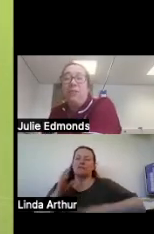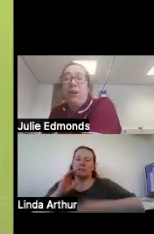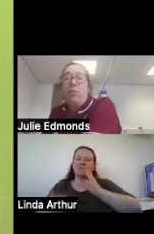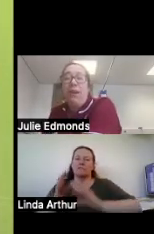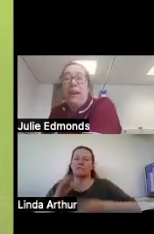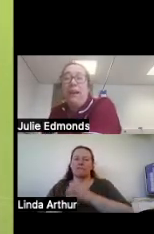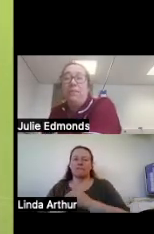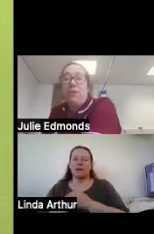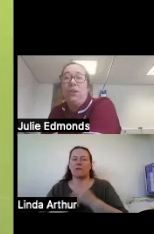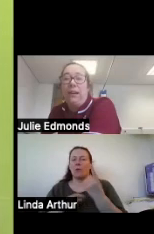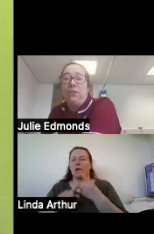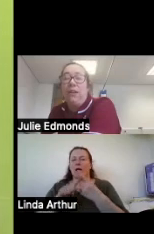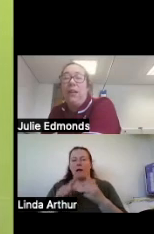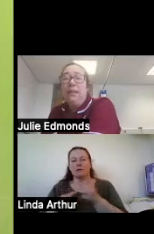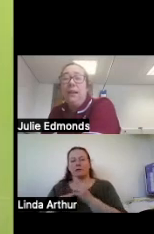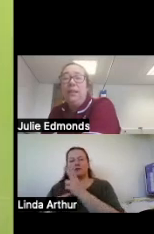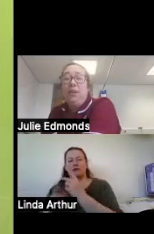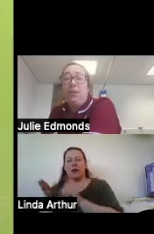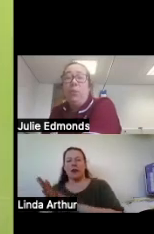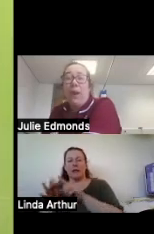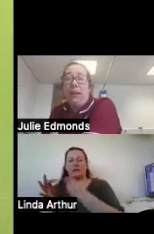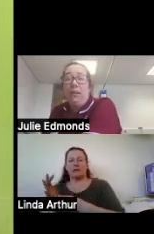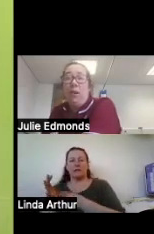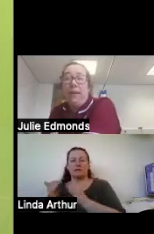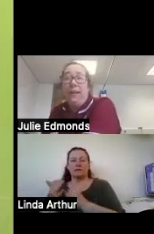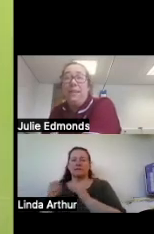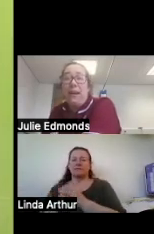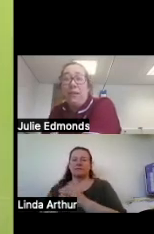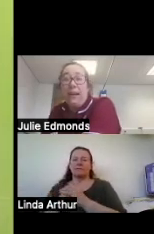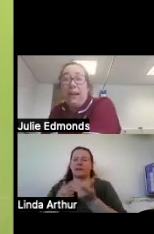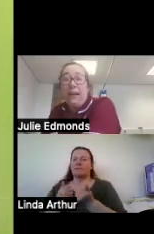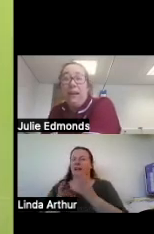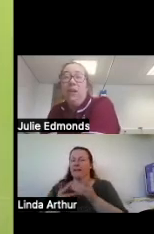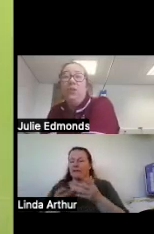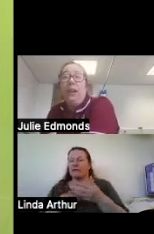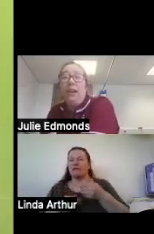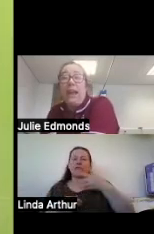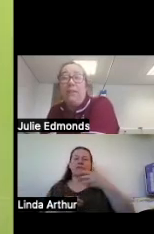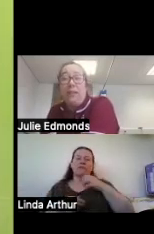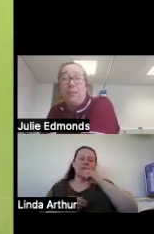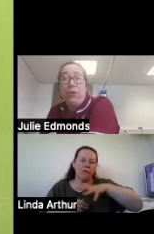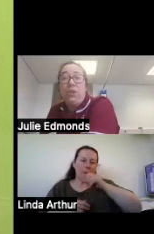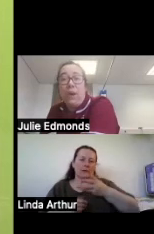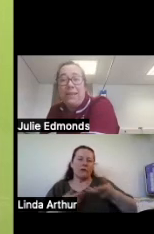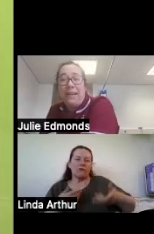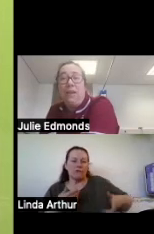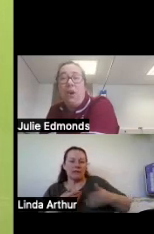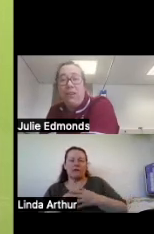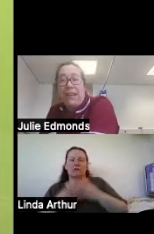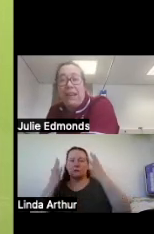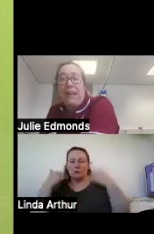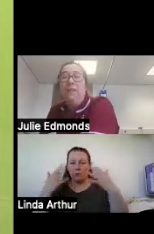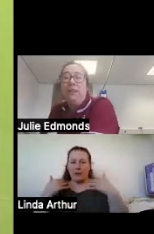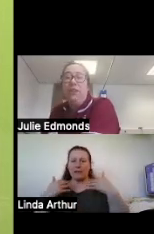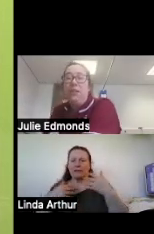it's around 1.5 to 2 litres, except if you're unwell, vomiting, diarrhea, doing any heavy sports, sweating, a hot